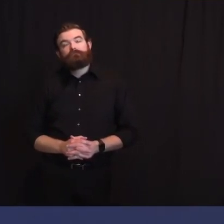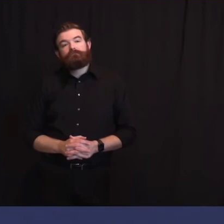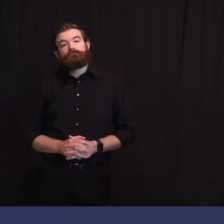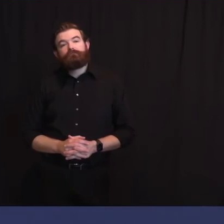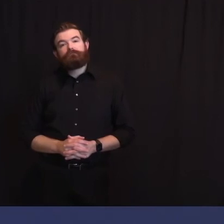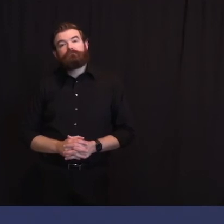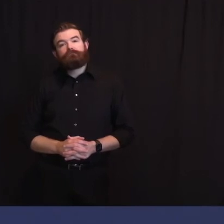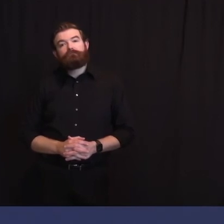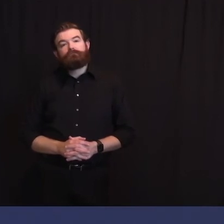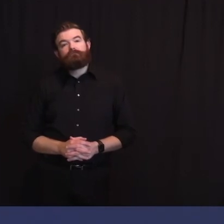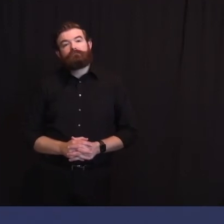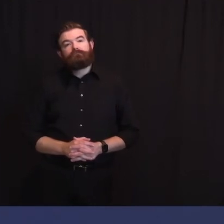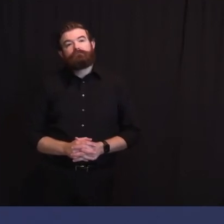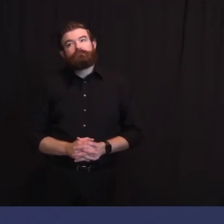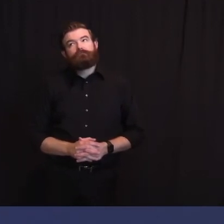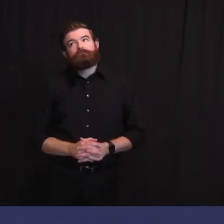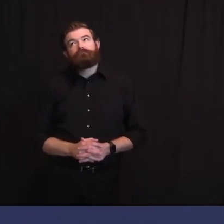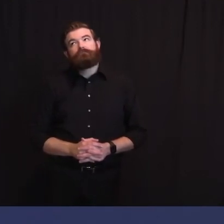another example.